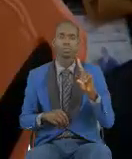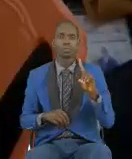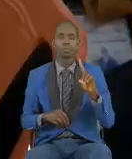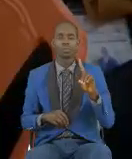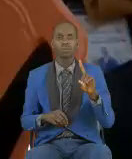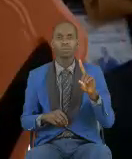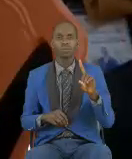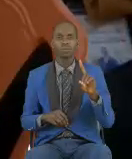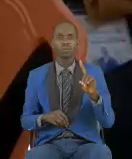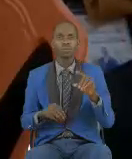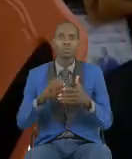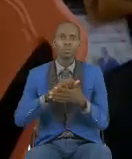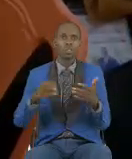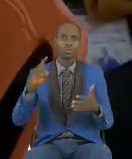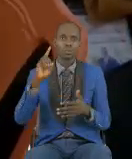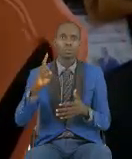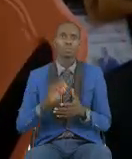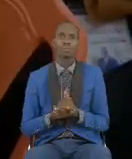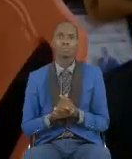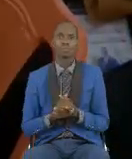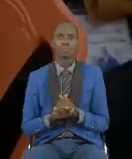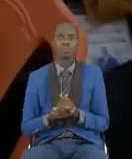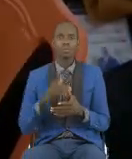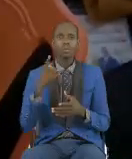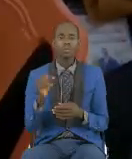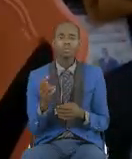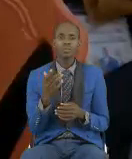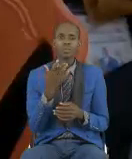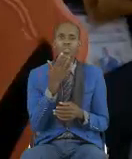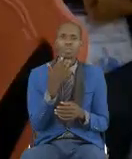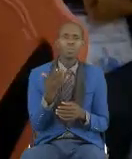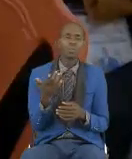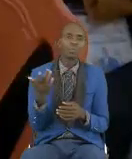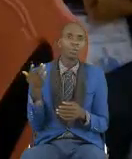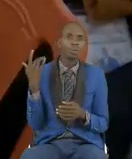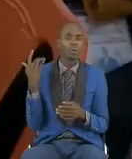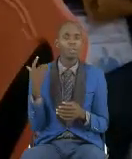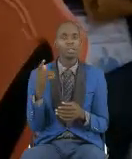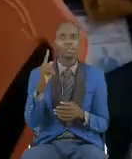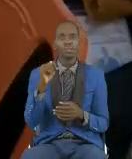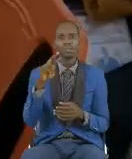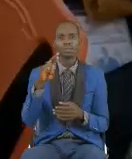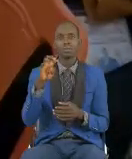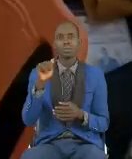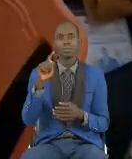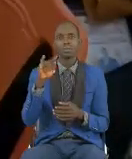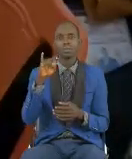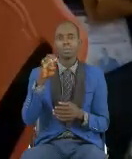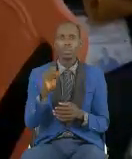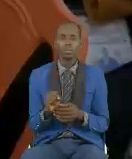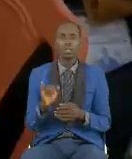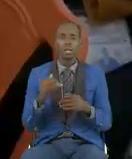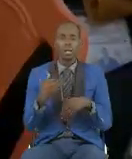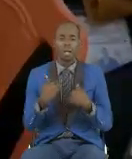1, reading from verse 1. The former treatise have I made, O Theophilus.